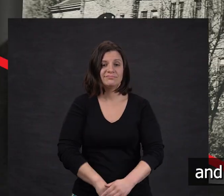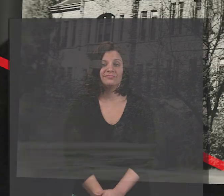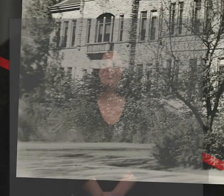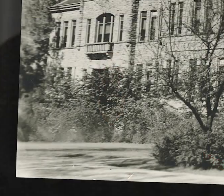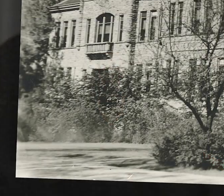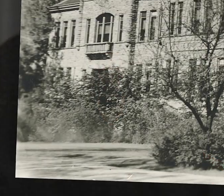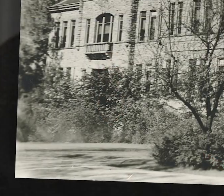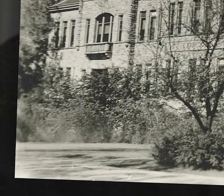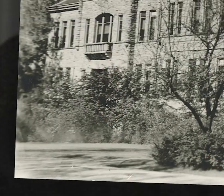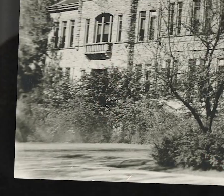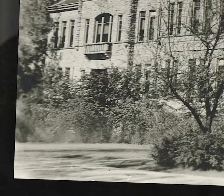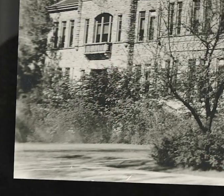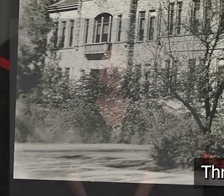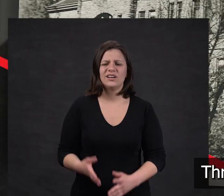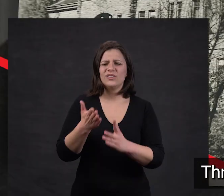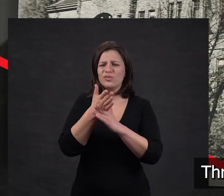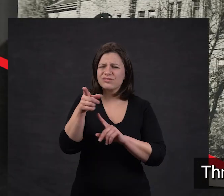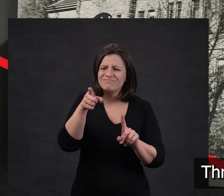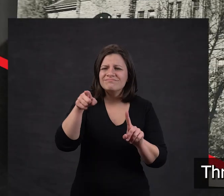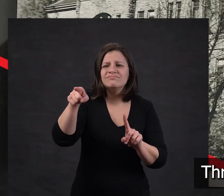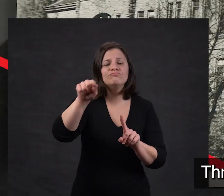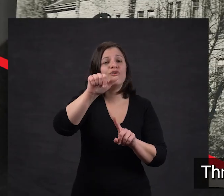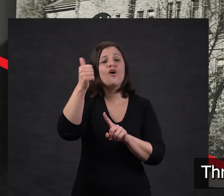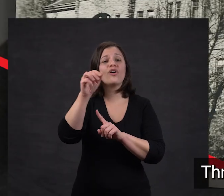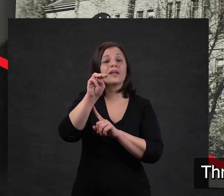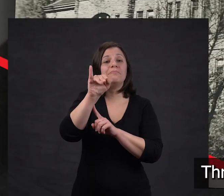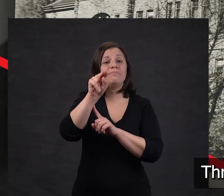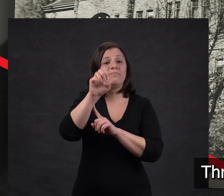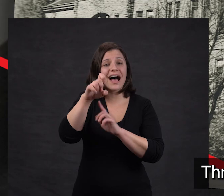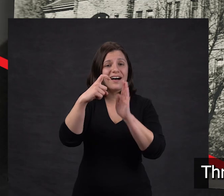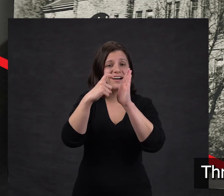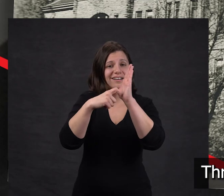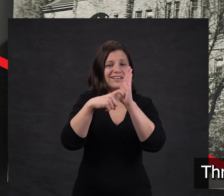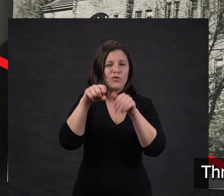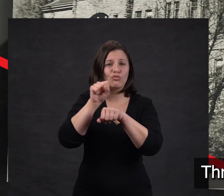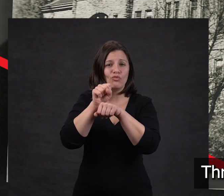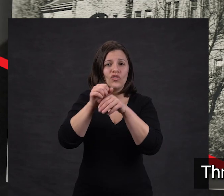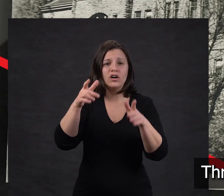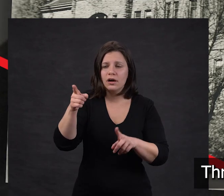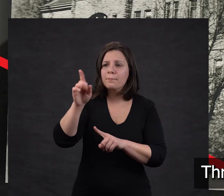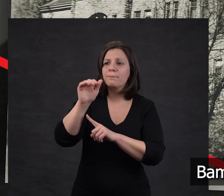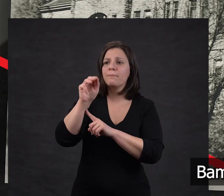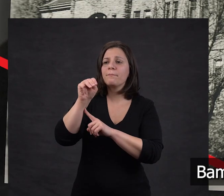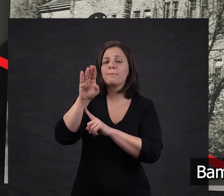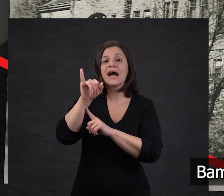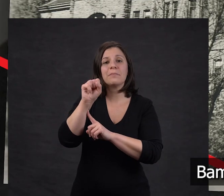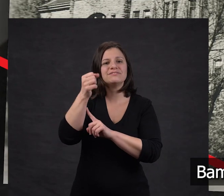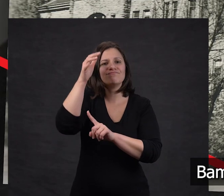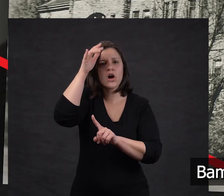the CSDB school building and Bambi's book. Through another mine worker, Bambi's father learned of CSDB.